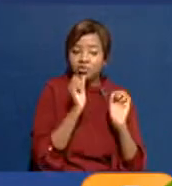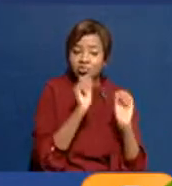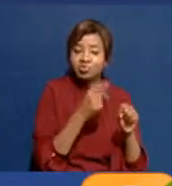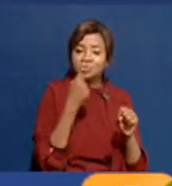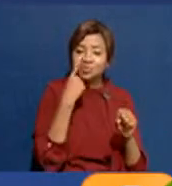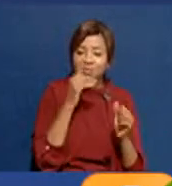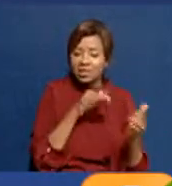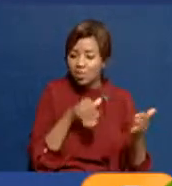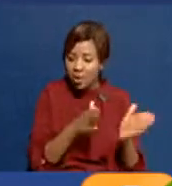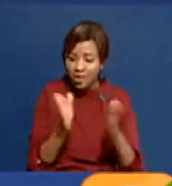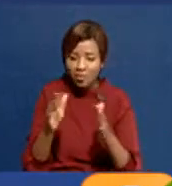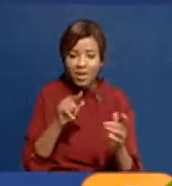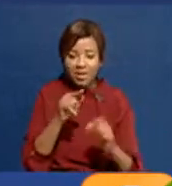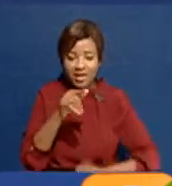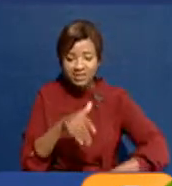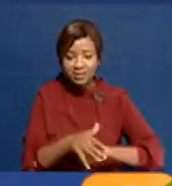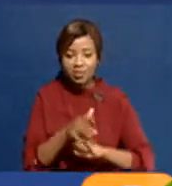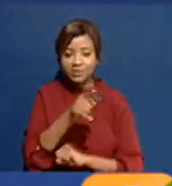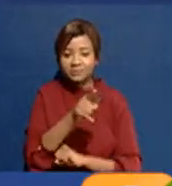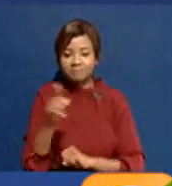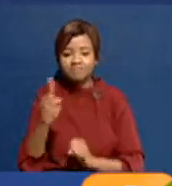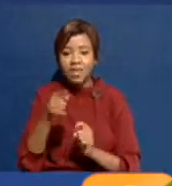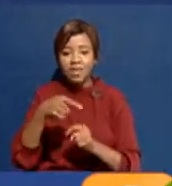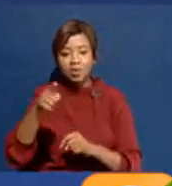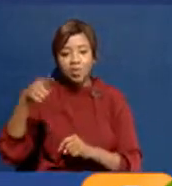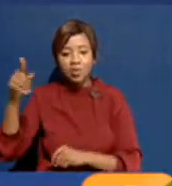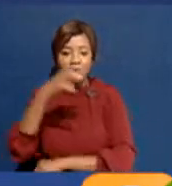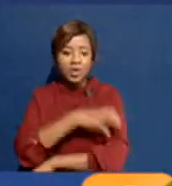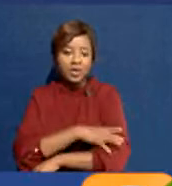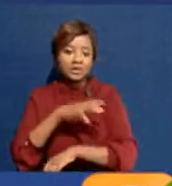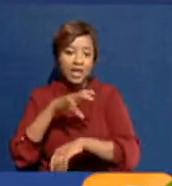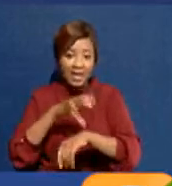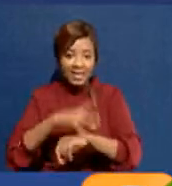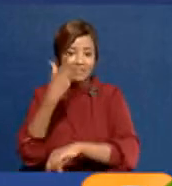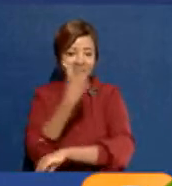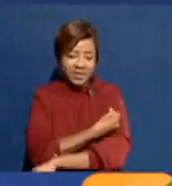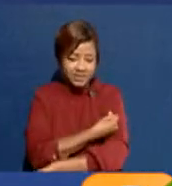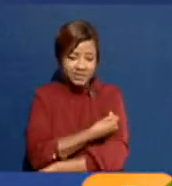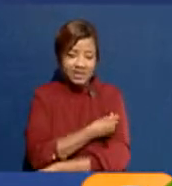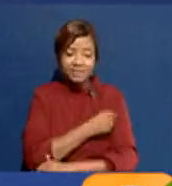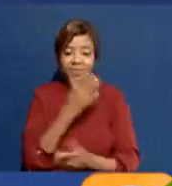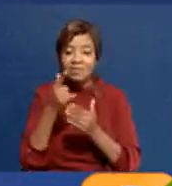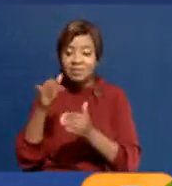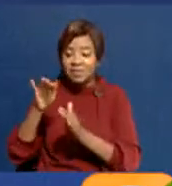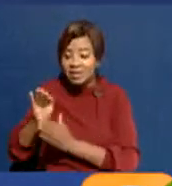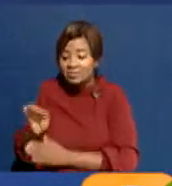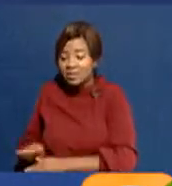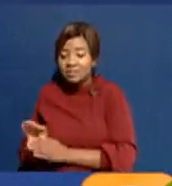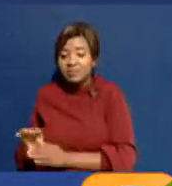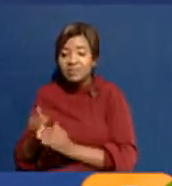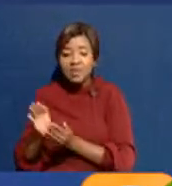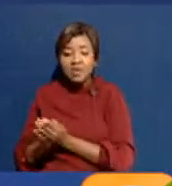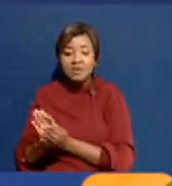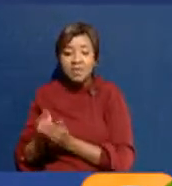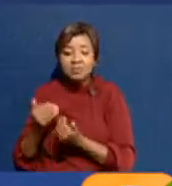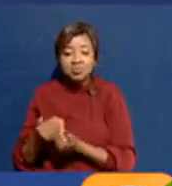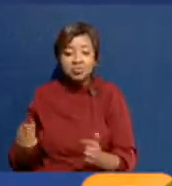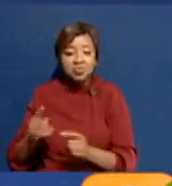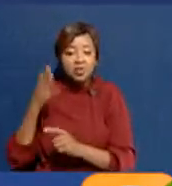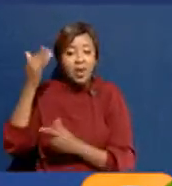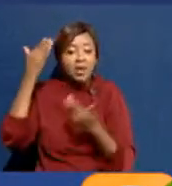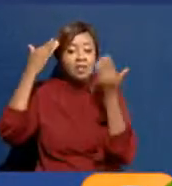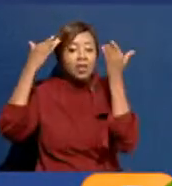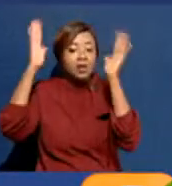vaccinated? They may be keeping the children because they don't know or because they are not able to access these facilities. We have situations where women travel